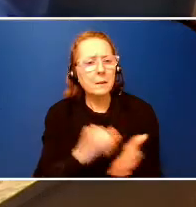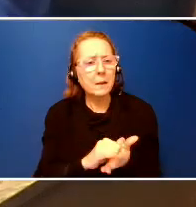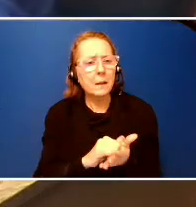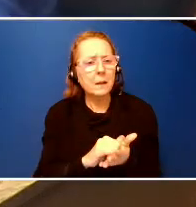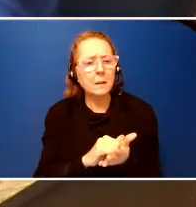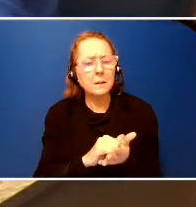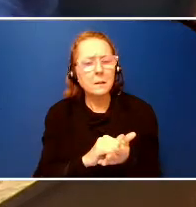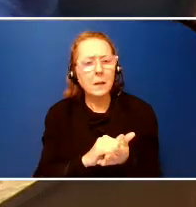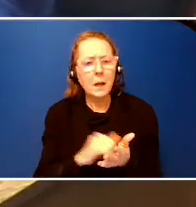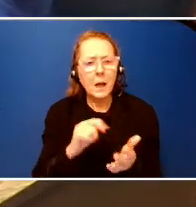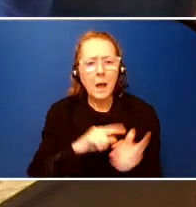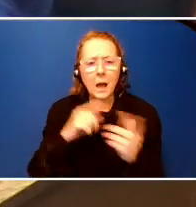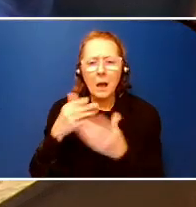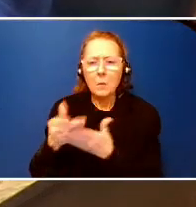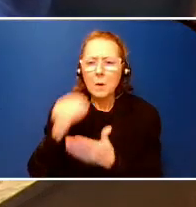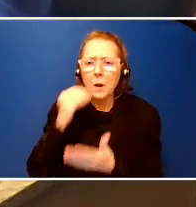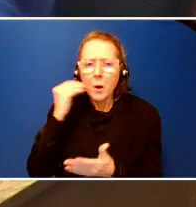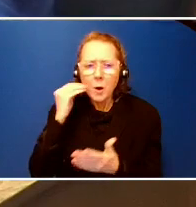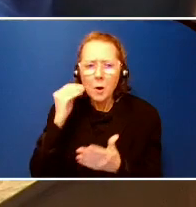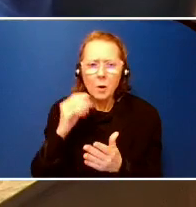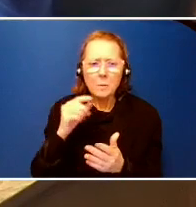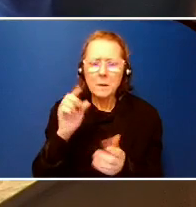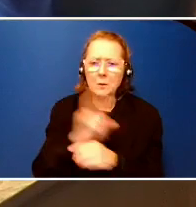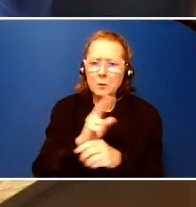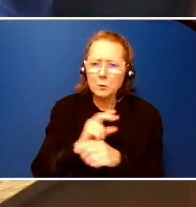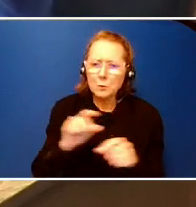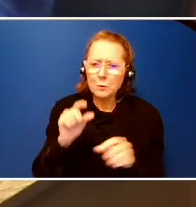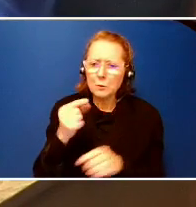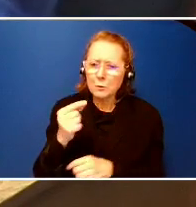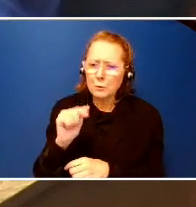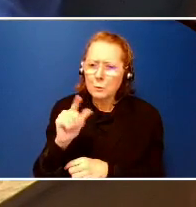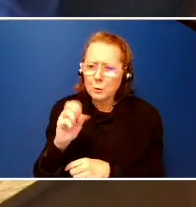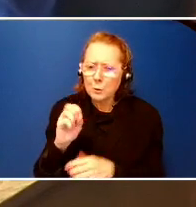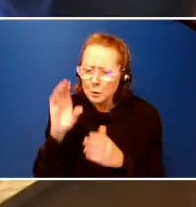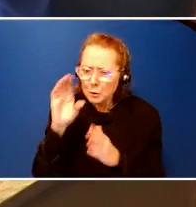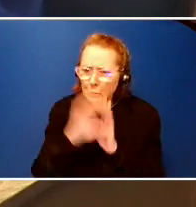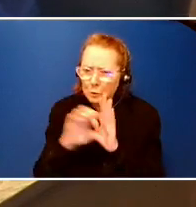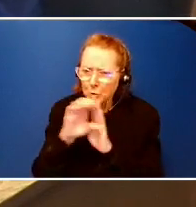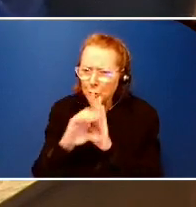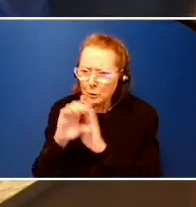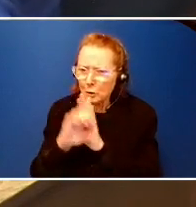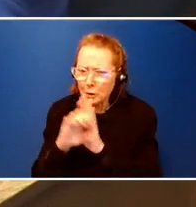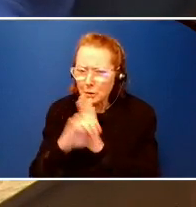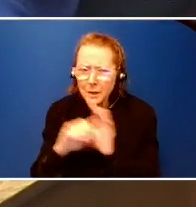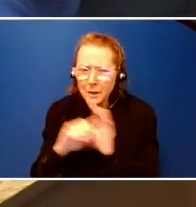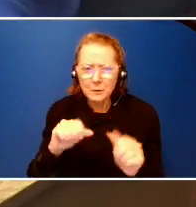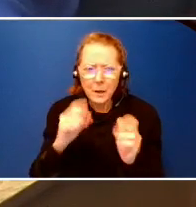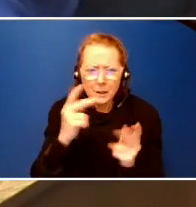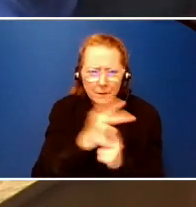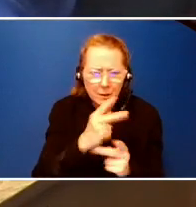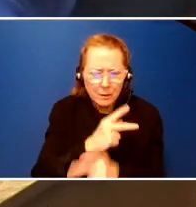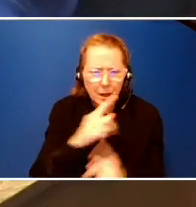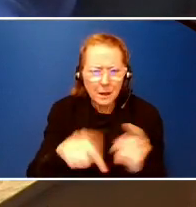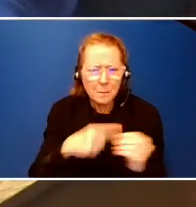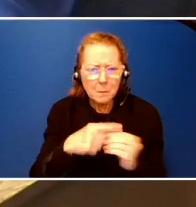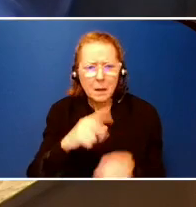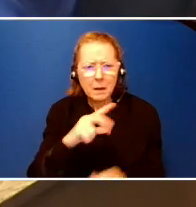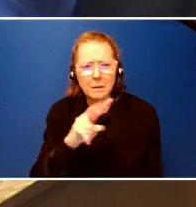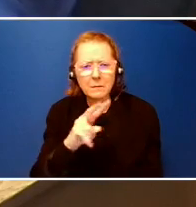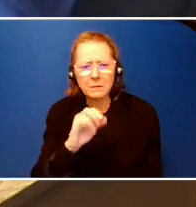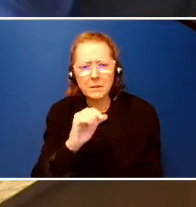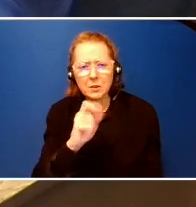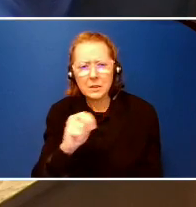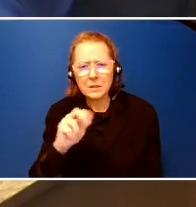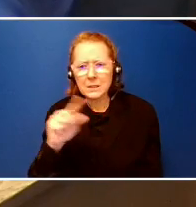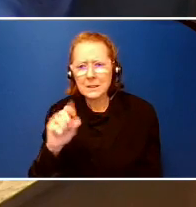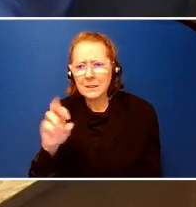Google searched and tried to figure out everything I could about Vision Zero, and I'm still not clear on what it